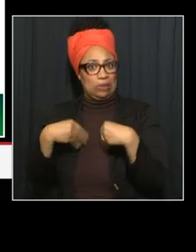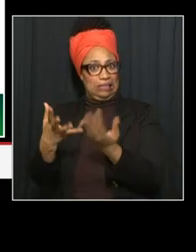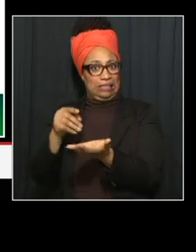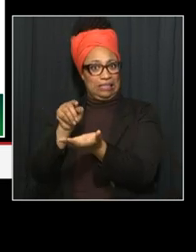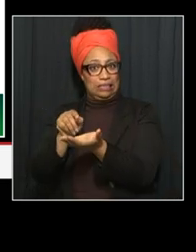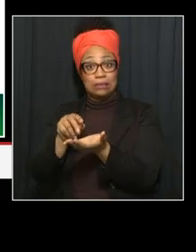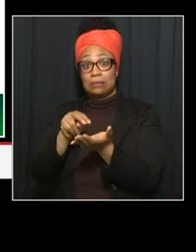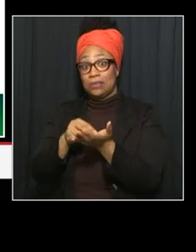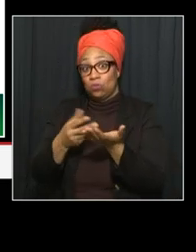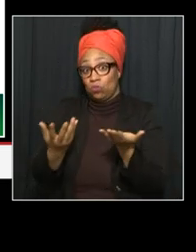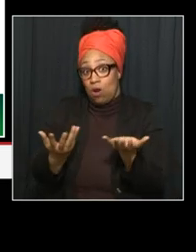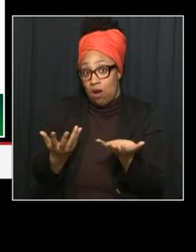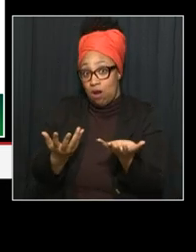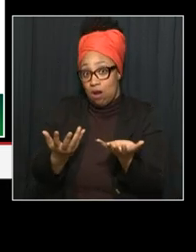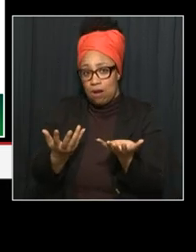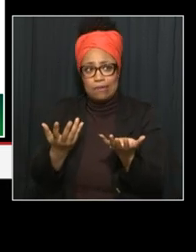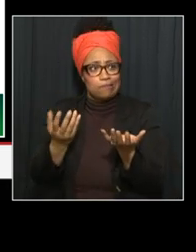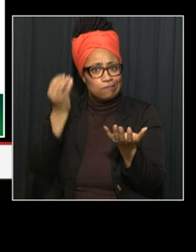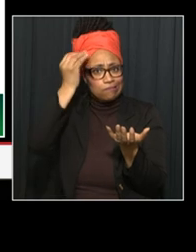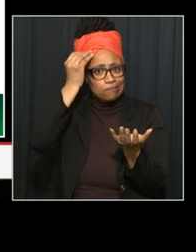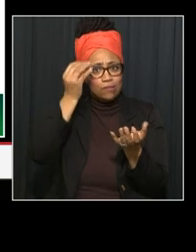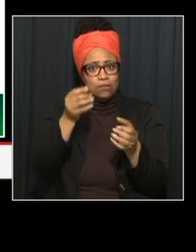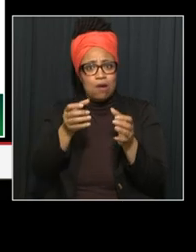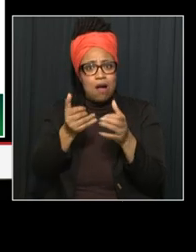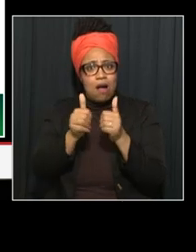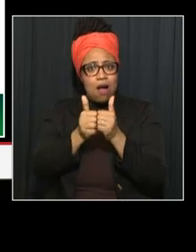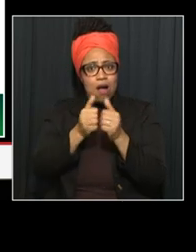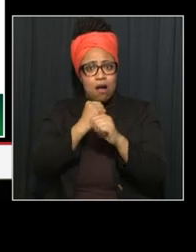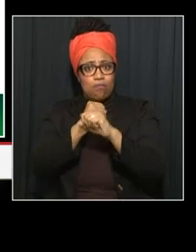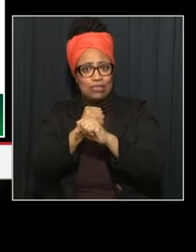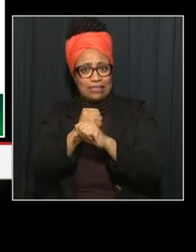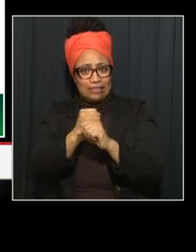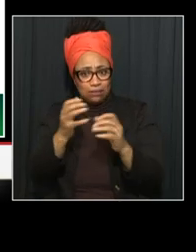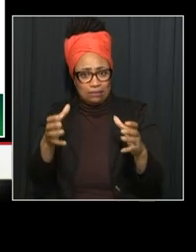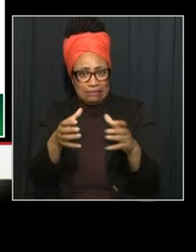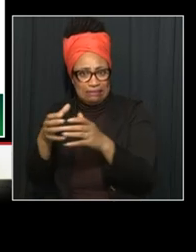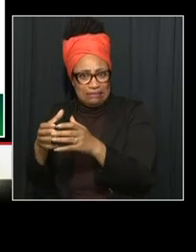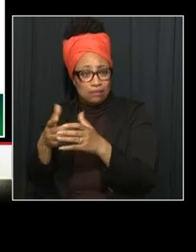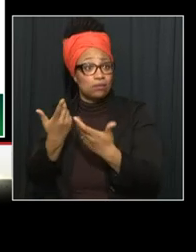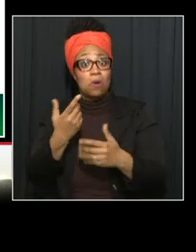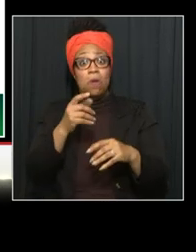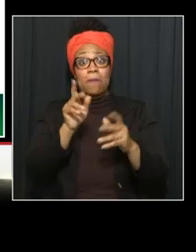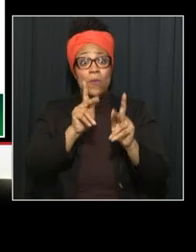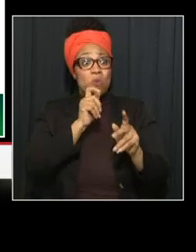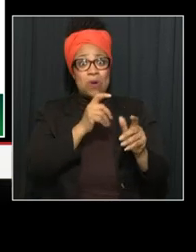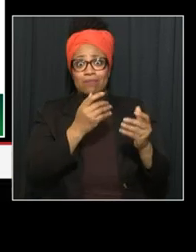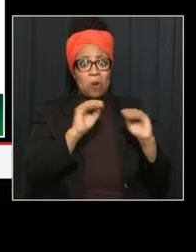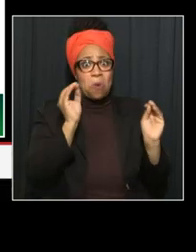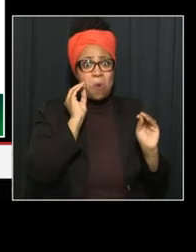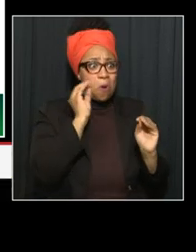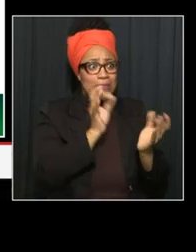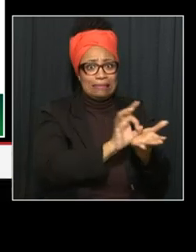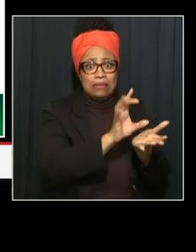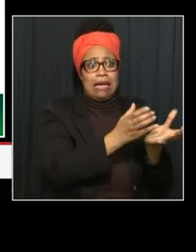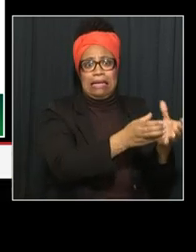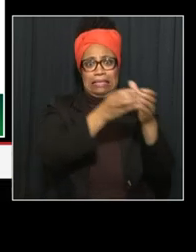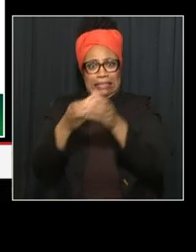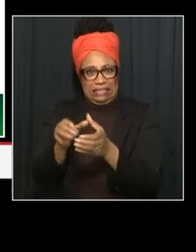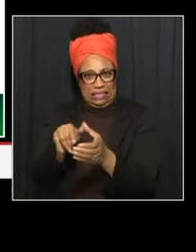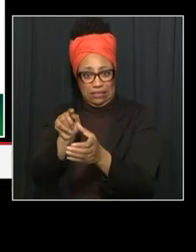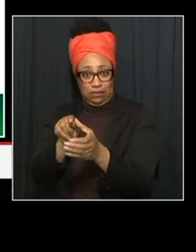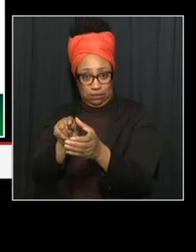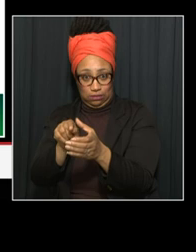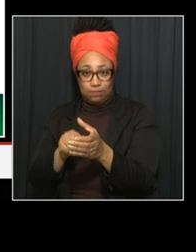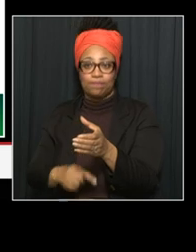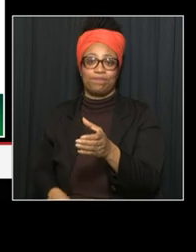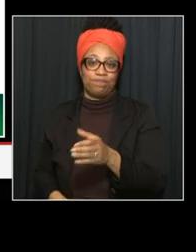are at risk of losing their housing. That comprises the largest chunk of it. Enterprise financing and other, think of this as the